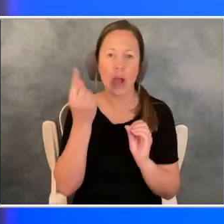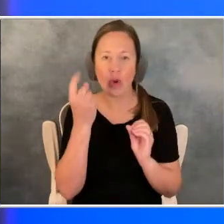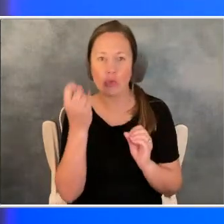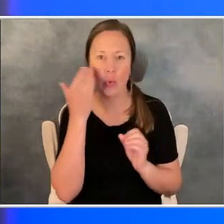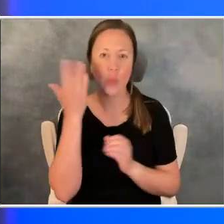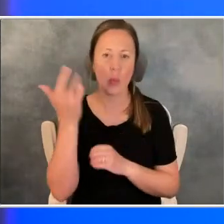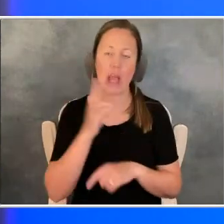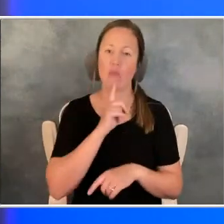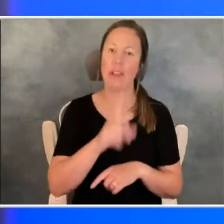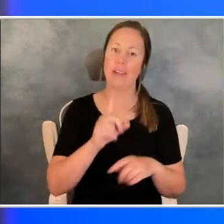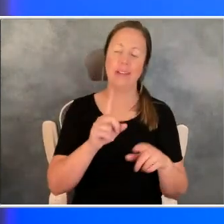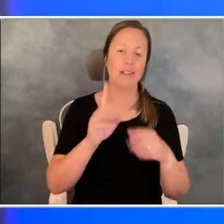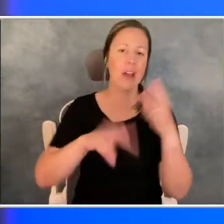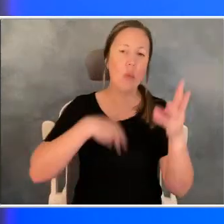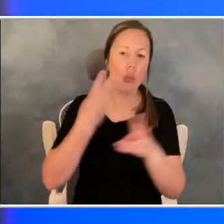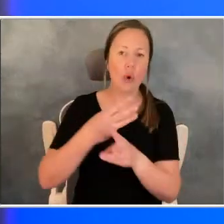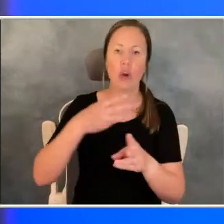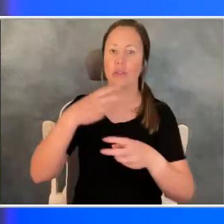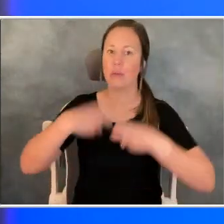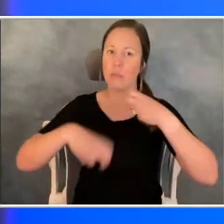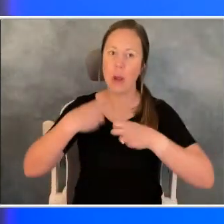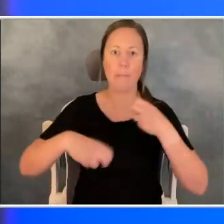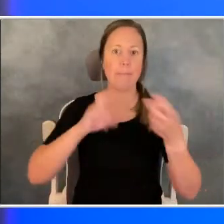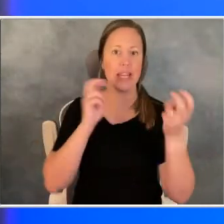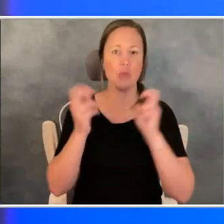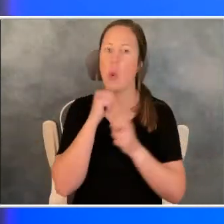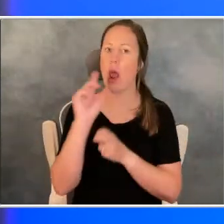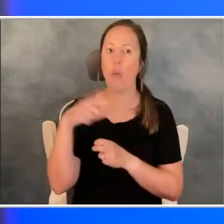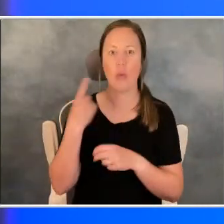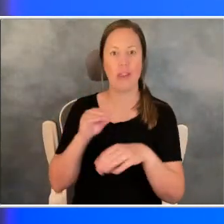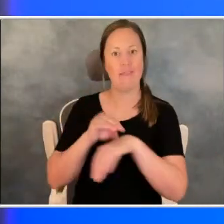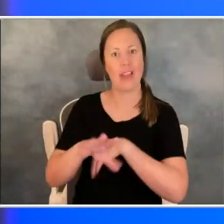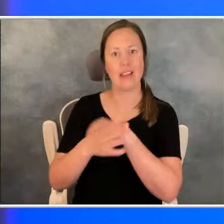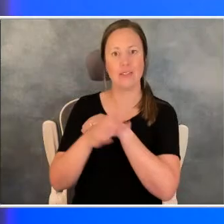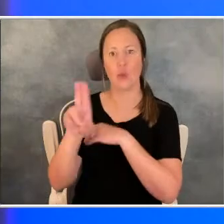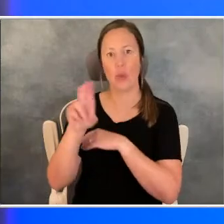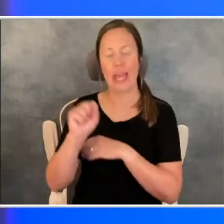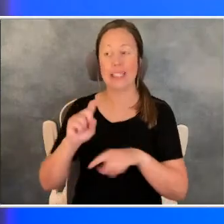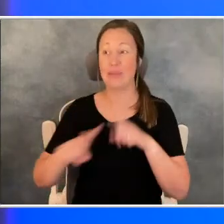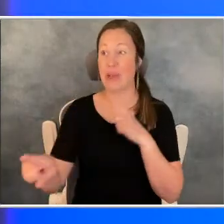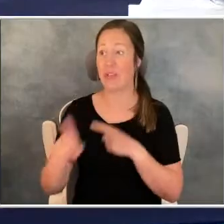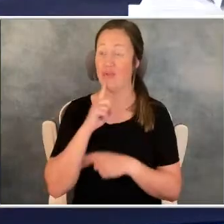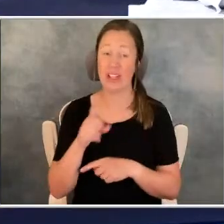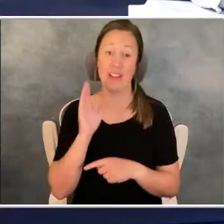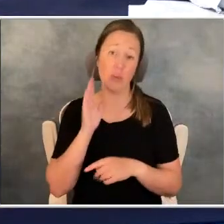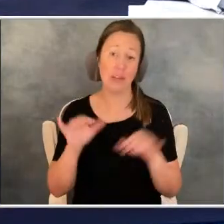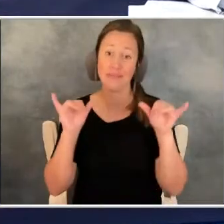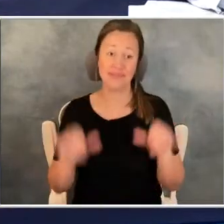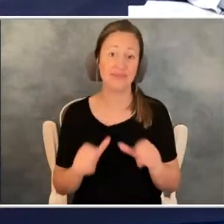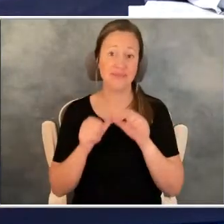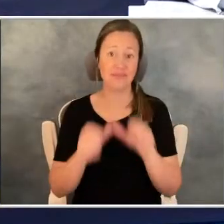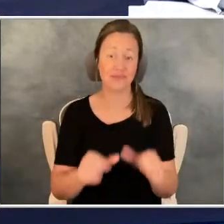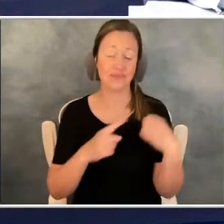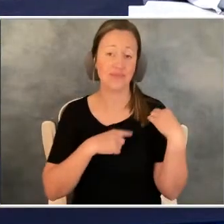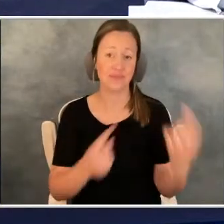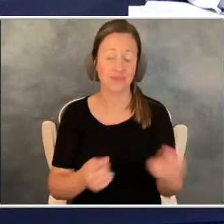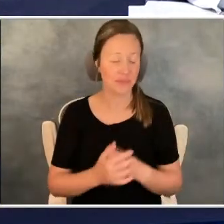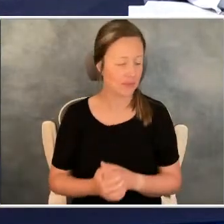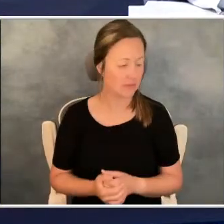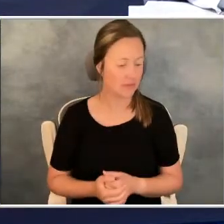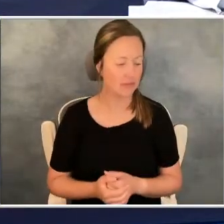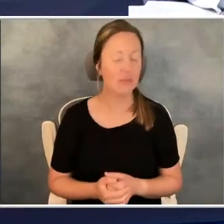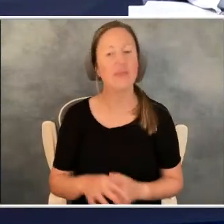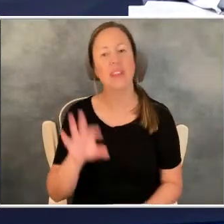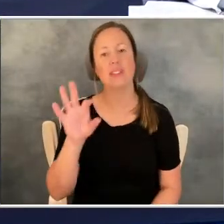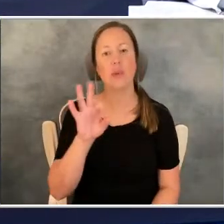global issue, not just affecting the U.S., but it's not going away. It hasn't gone away. So it's interesting that the Food and Drug Administration can